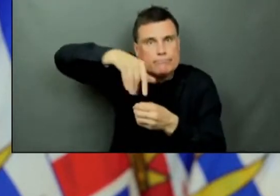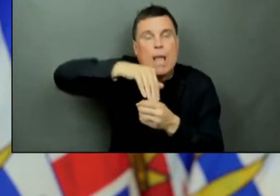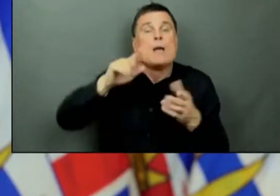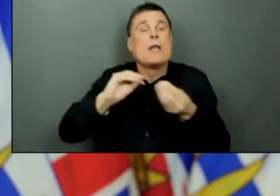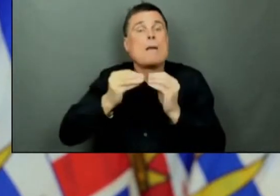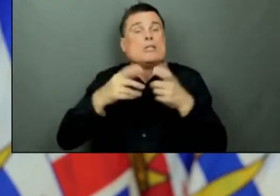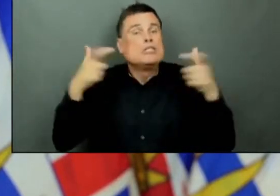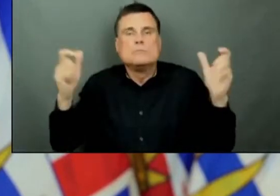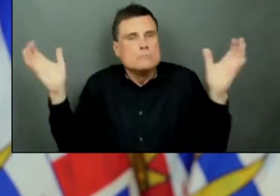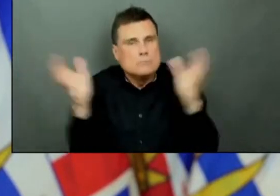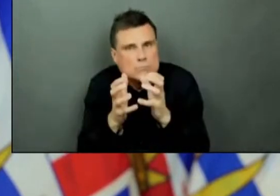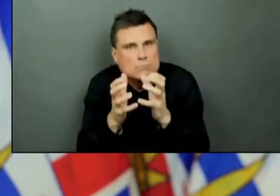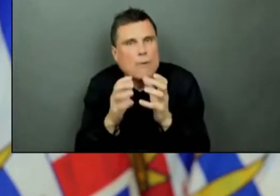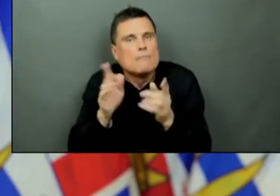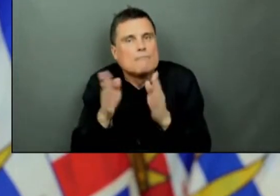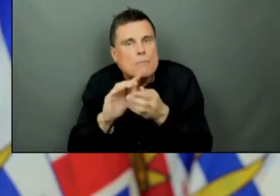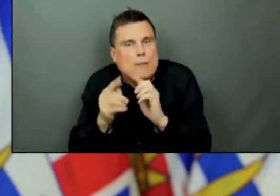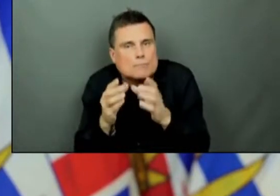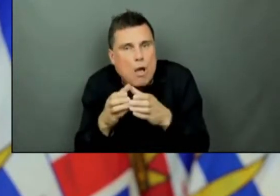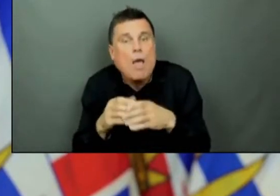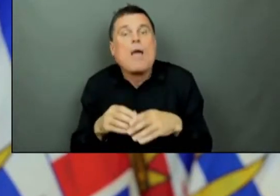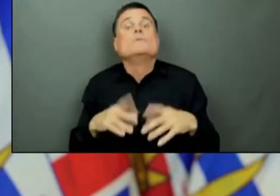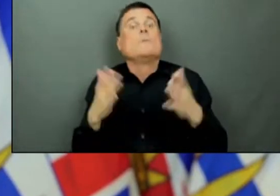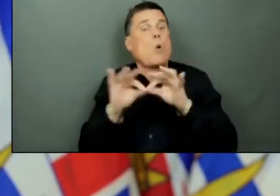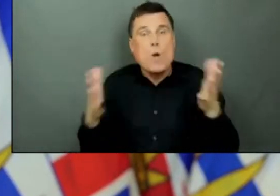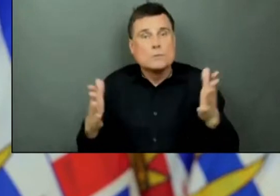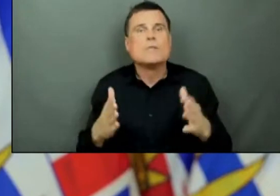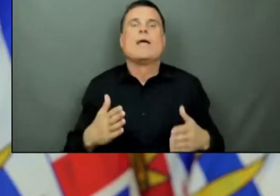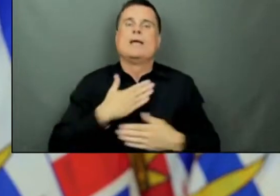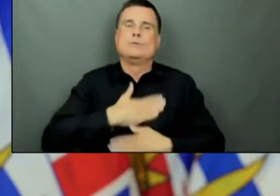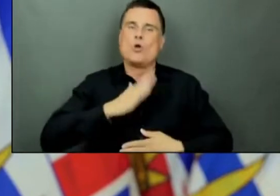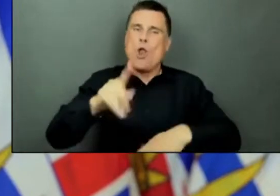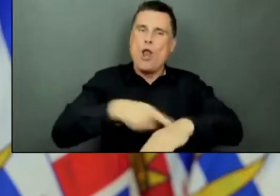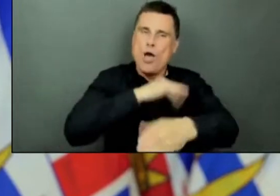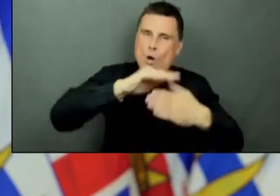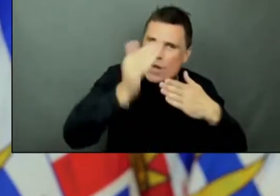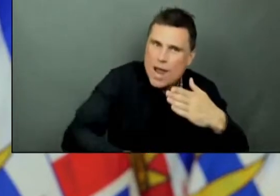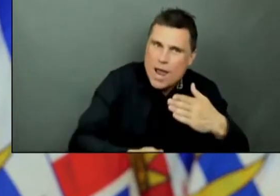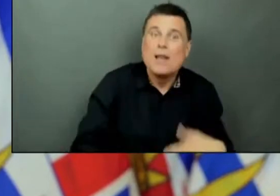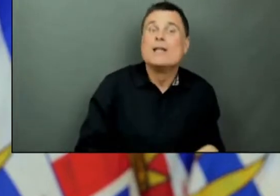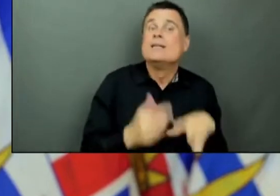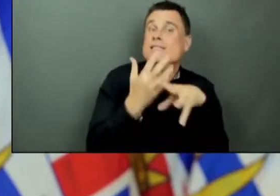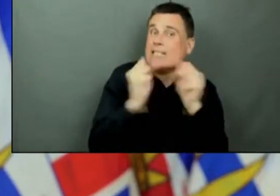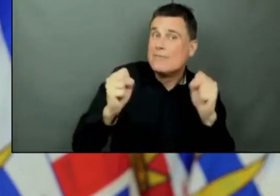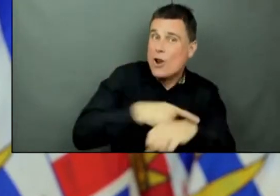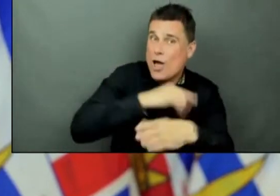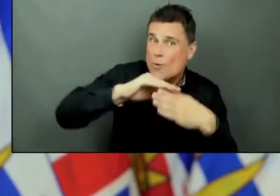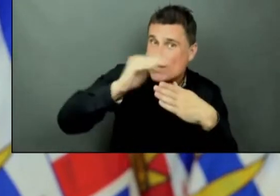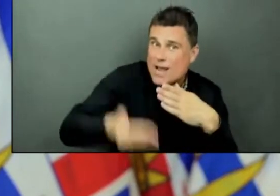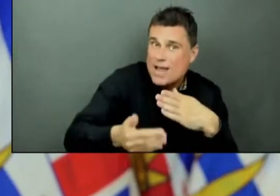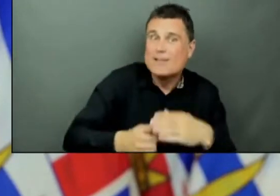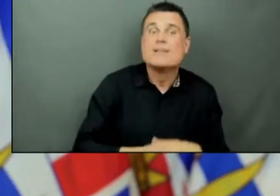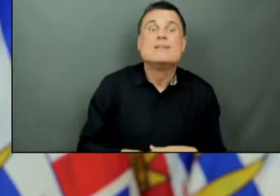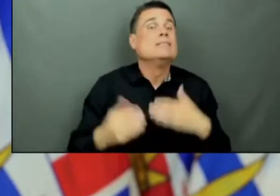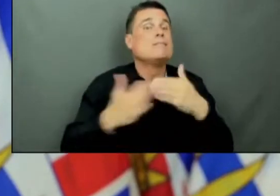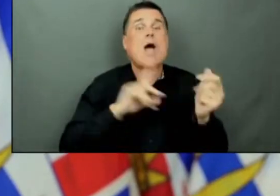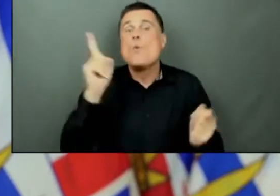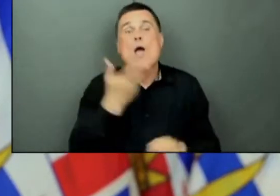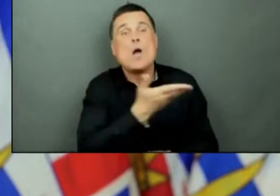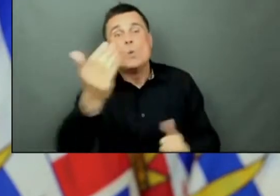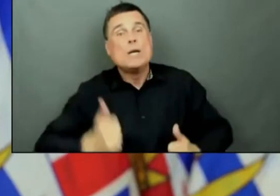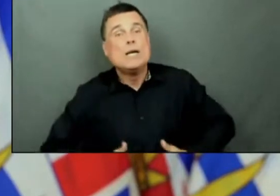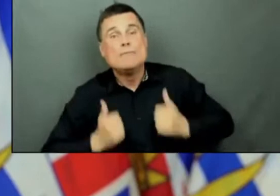a happy and safe long weekend and remind you that no matter where you may be or what you may be doing, now is